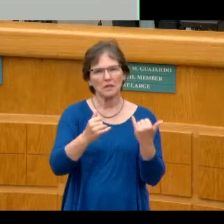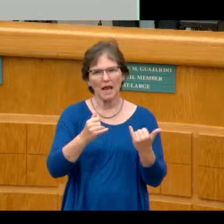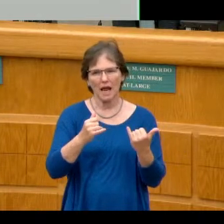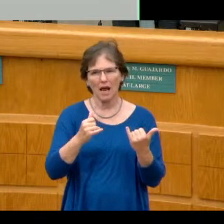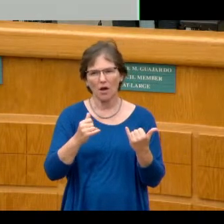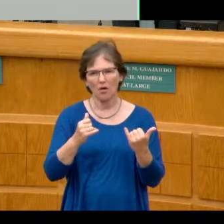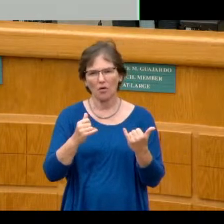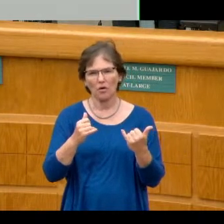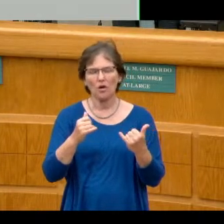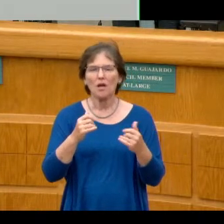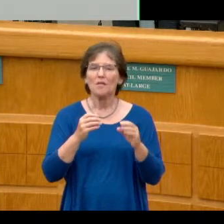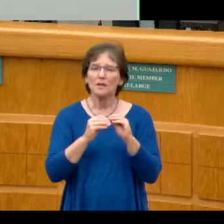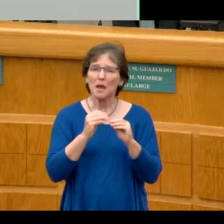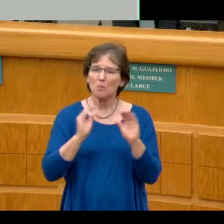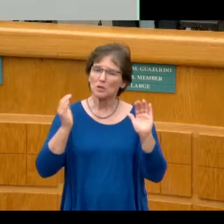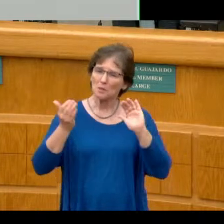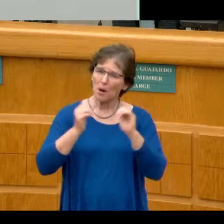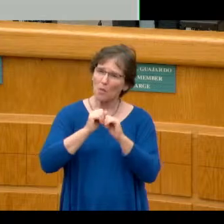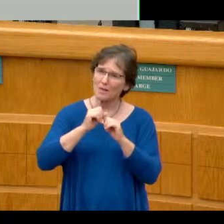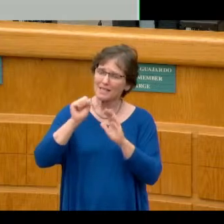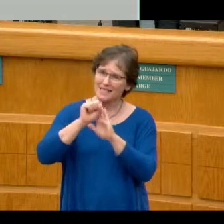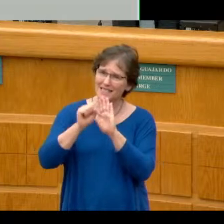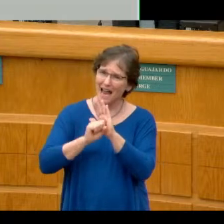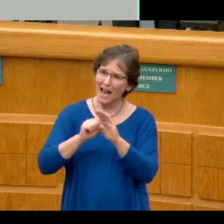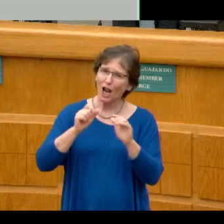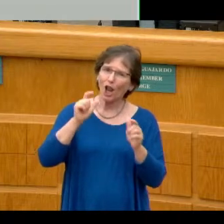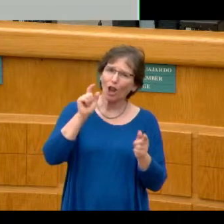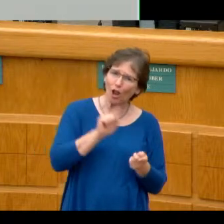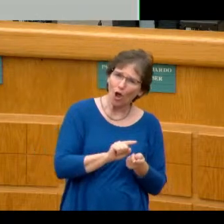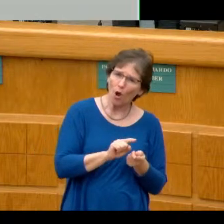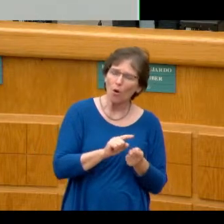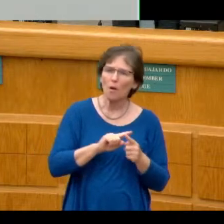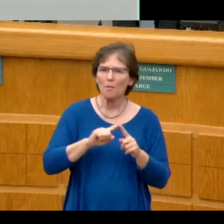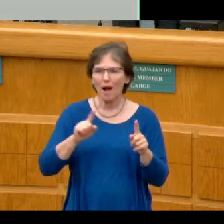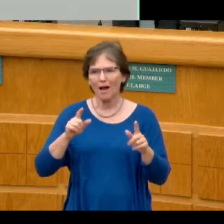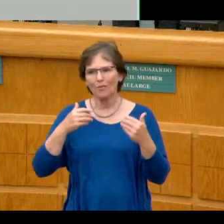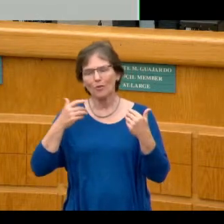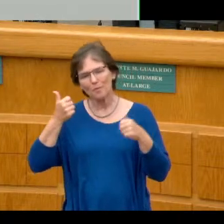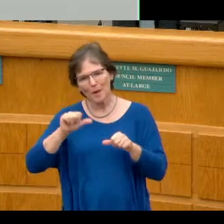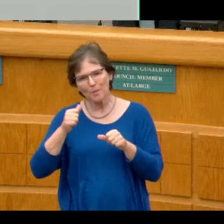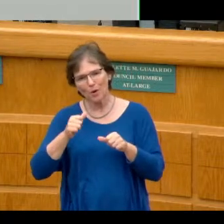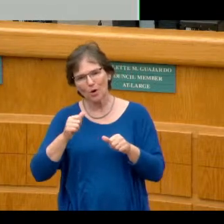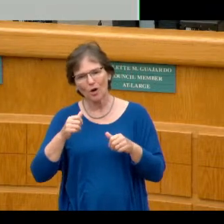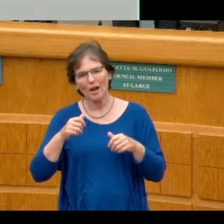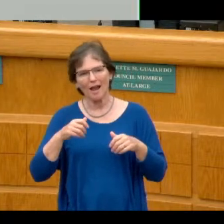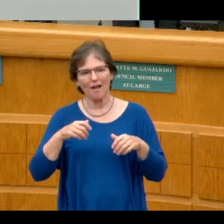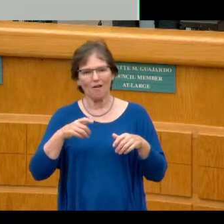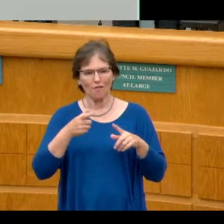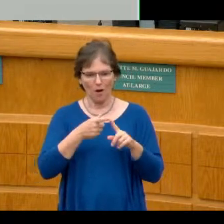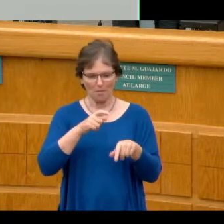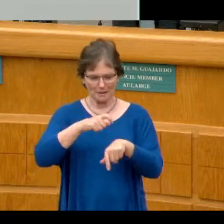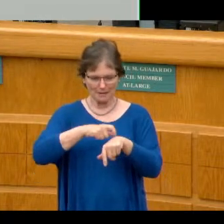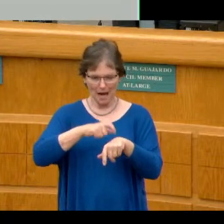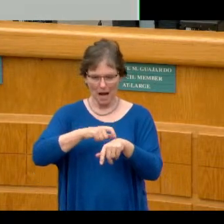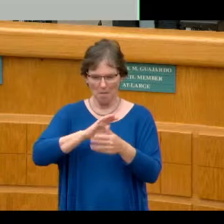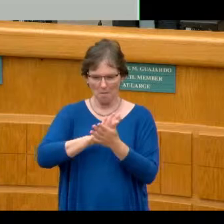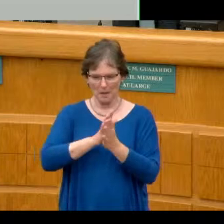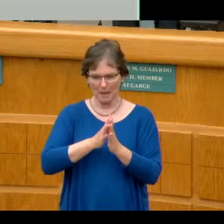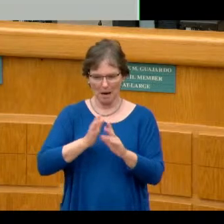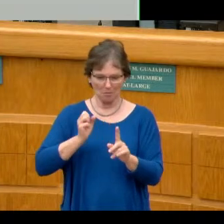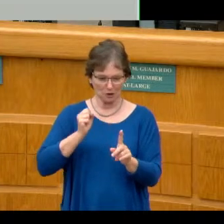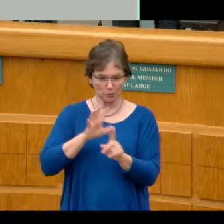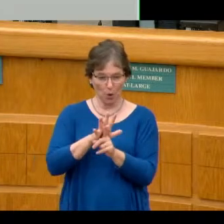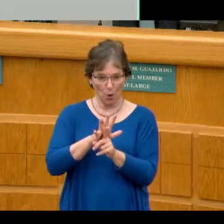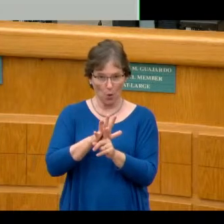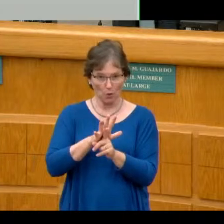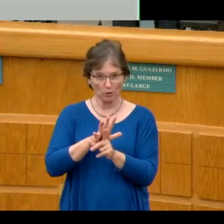How do we compare to the rest of the state? We're right about in the middle here in the Coastal Bend in terms of ranking and the number of fatalities per day